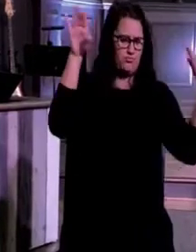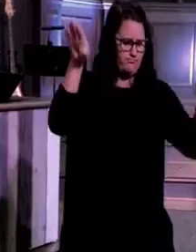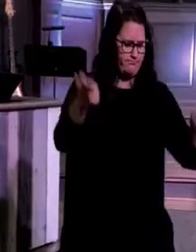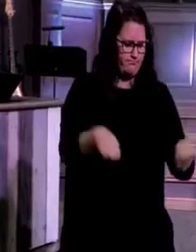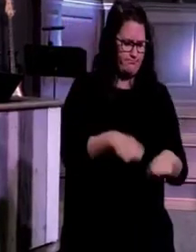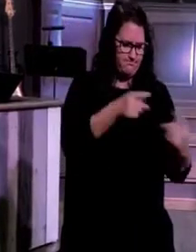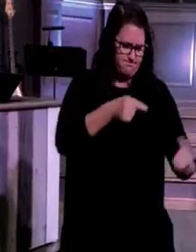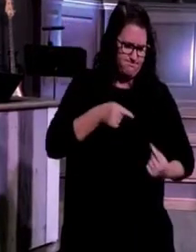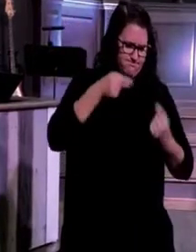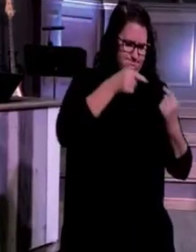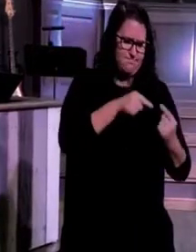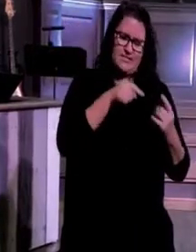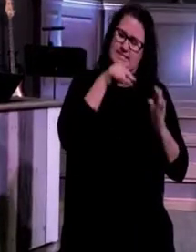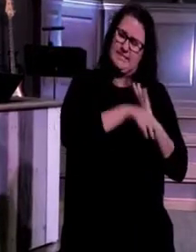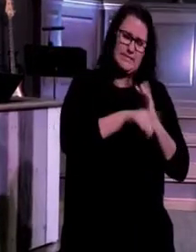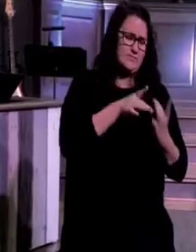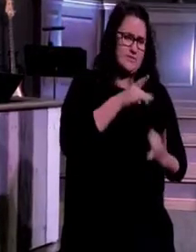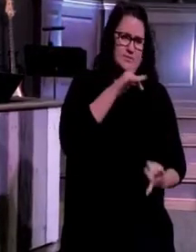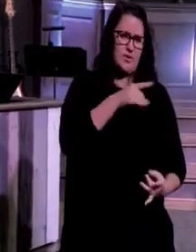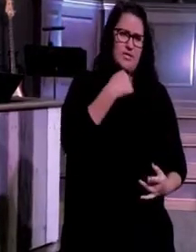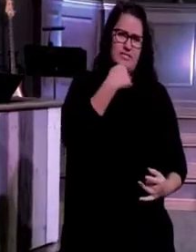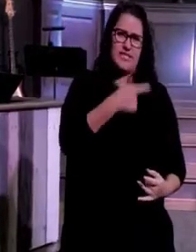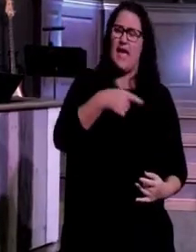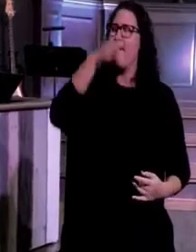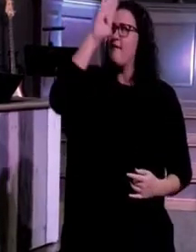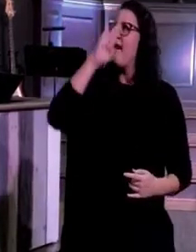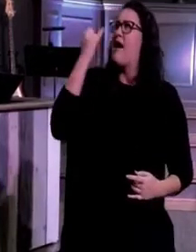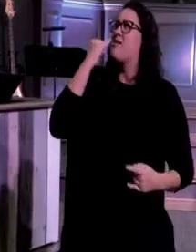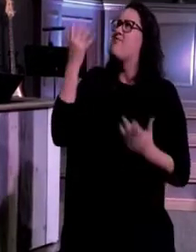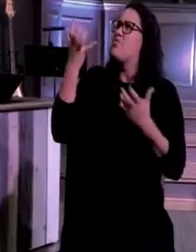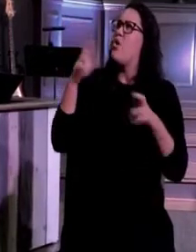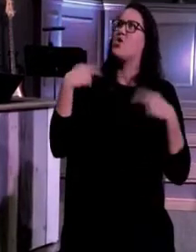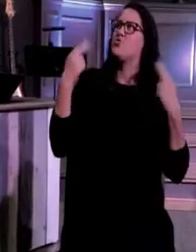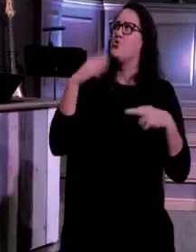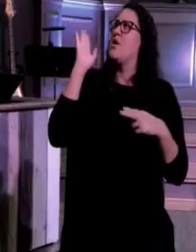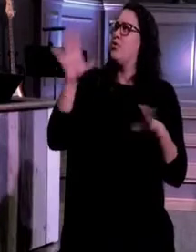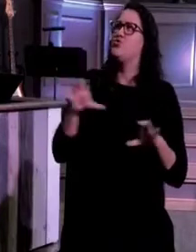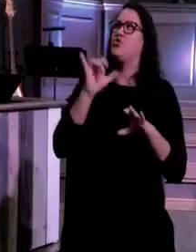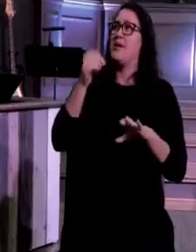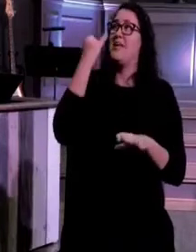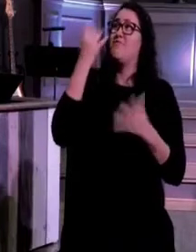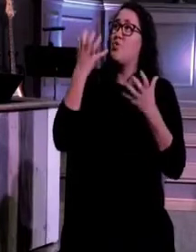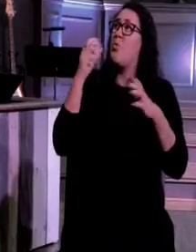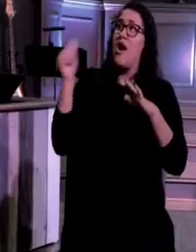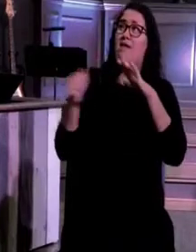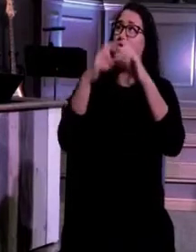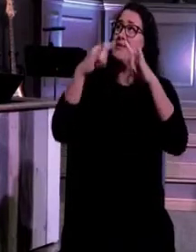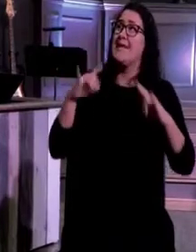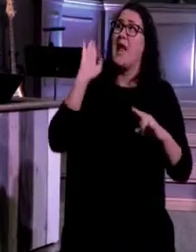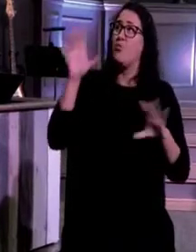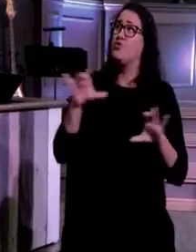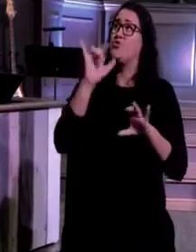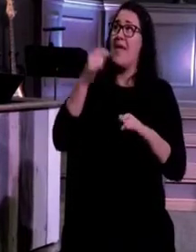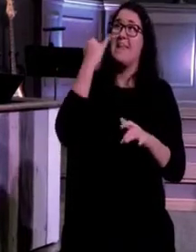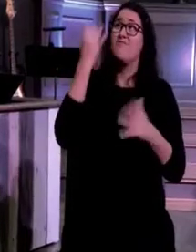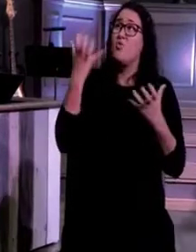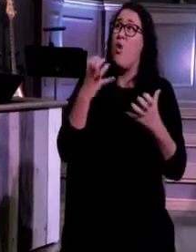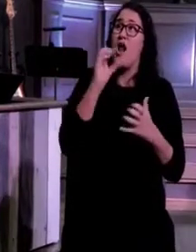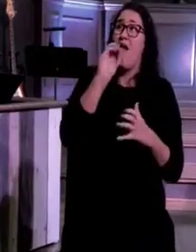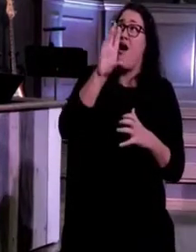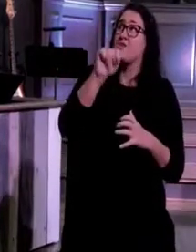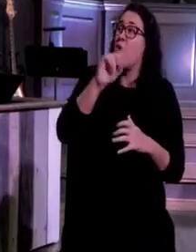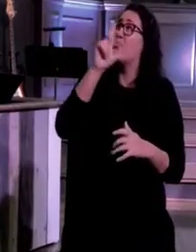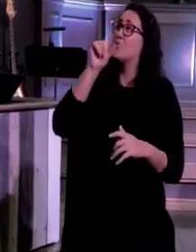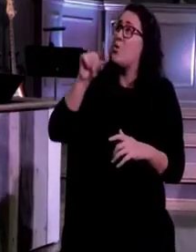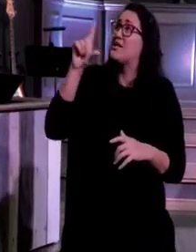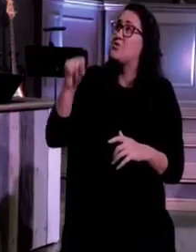spirit to say, "God, if you want a crusade, I'll do a crusade. If you want it under a tent, I'll do it under a tent. If you want to do it in October 2020, even